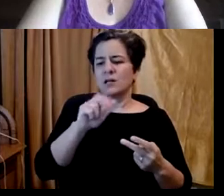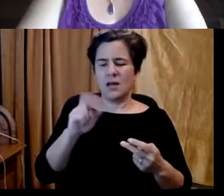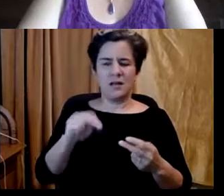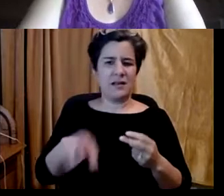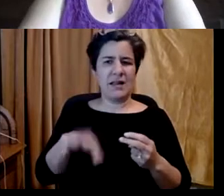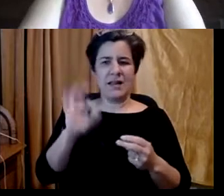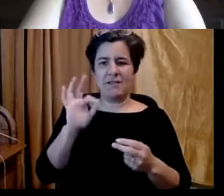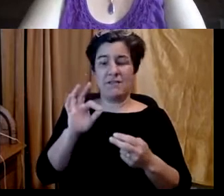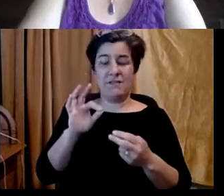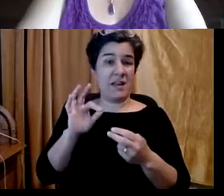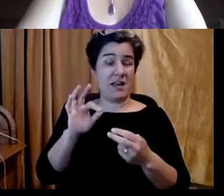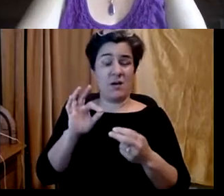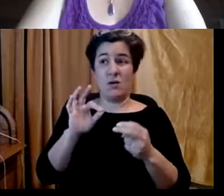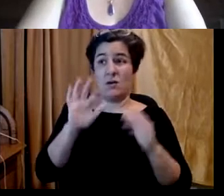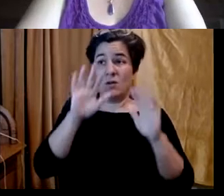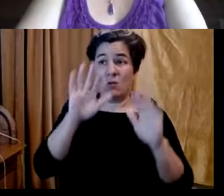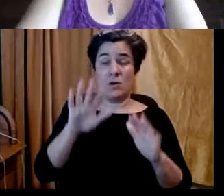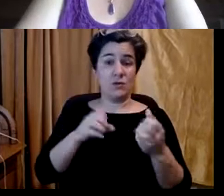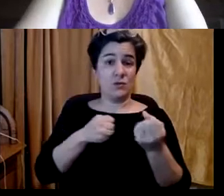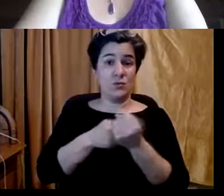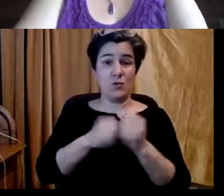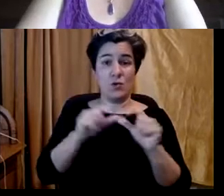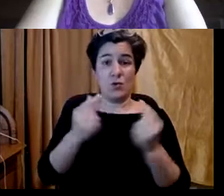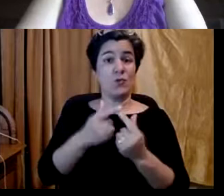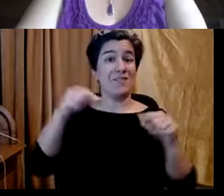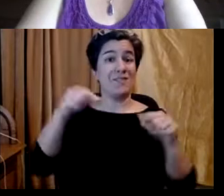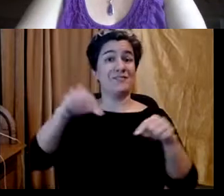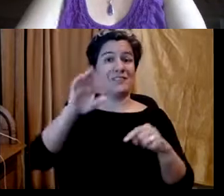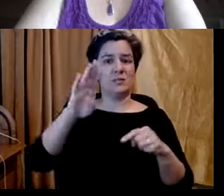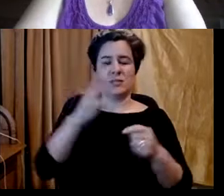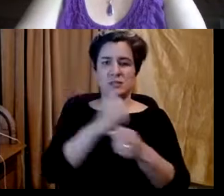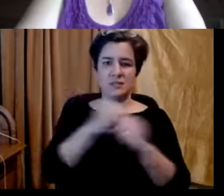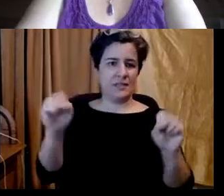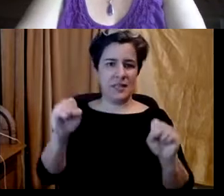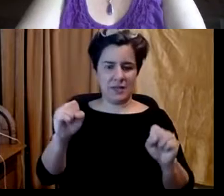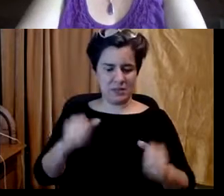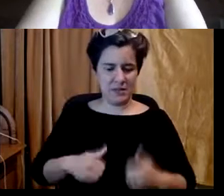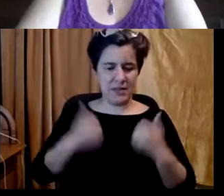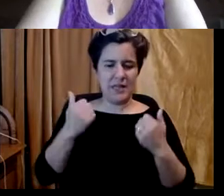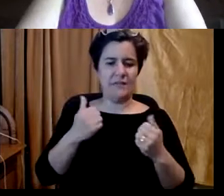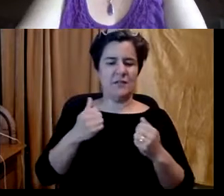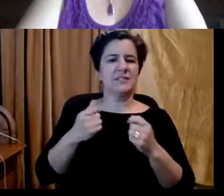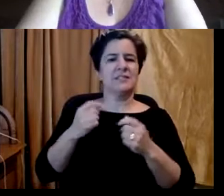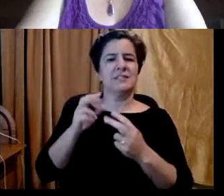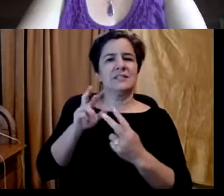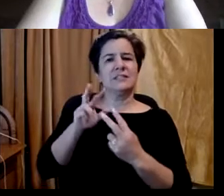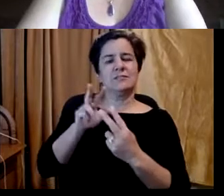on Facebook that I swear saved my life. It's Spouses of Addicts. And